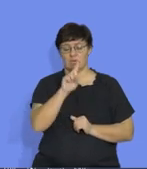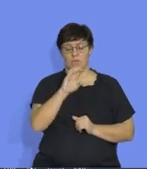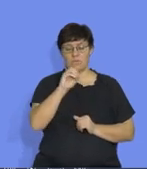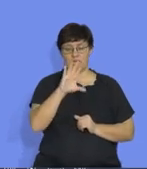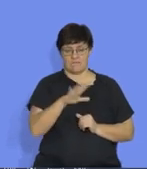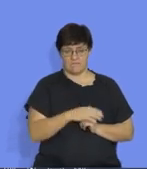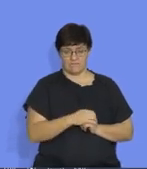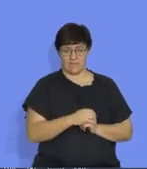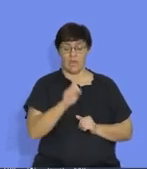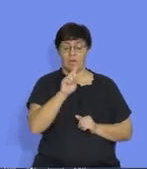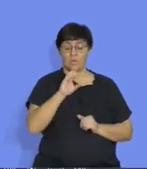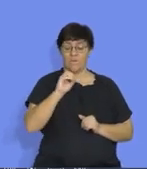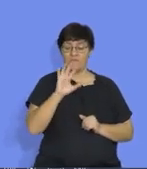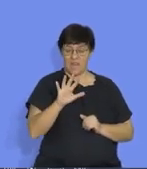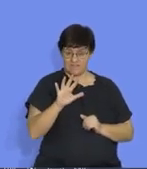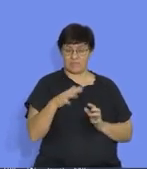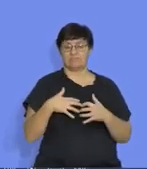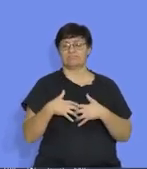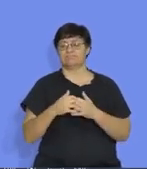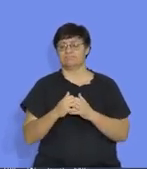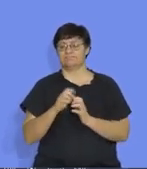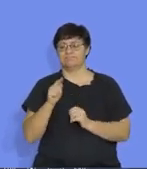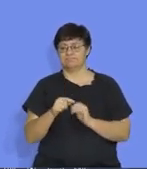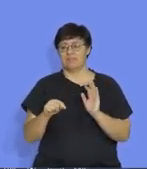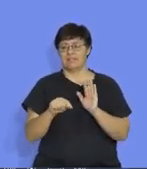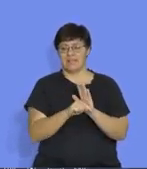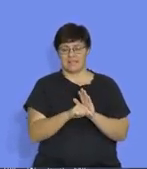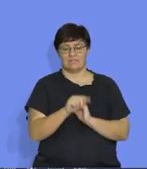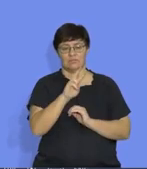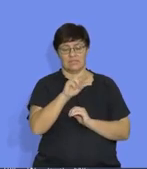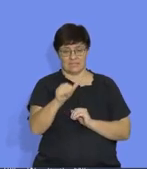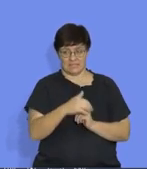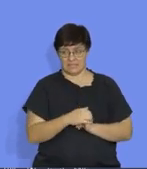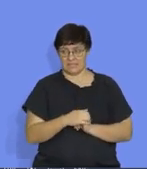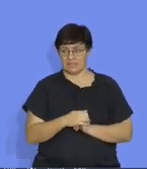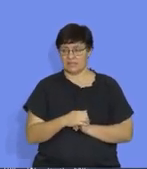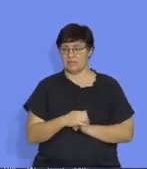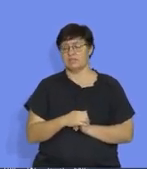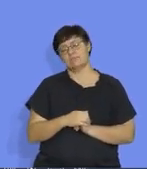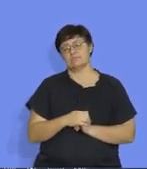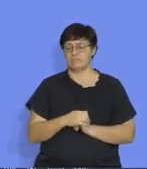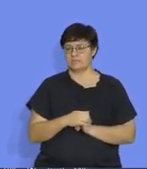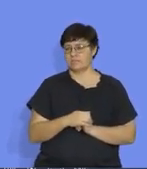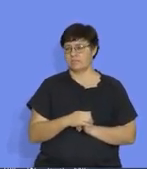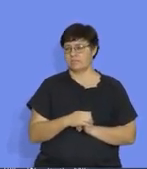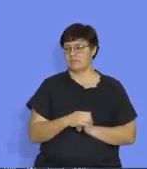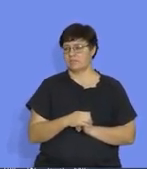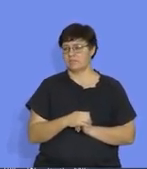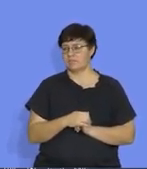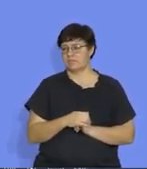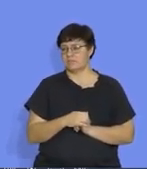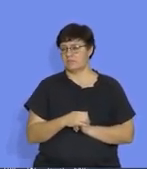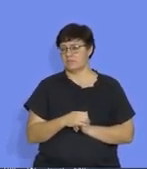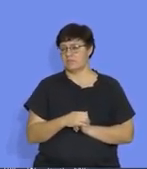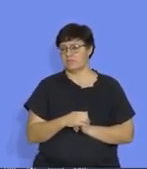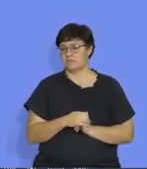And I need to use those factors to create negative 26. So let's see what happens when I